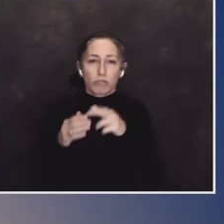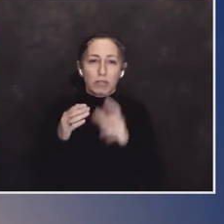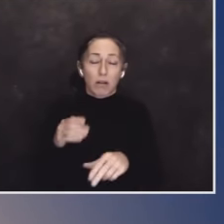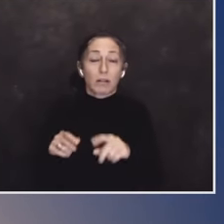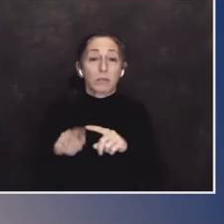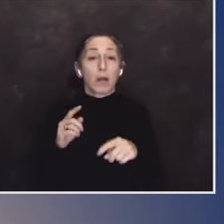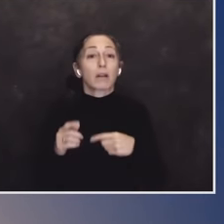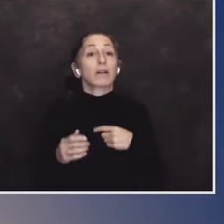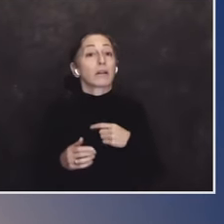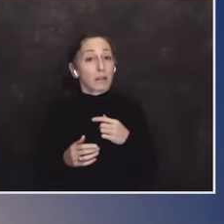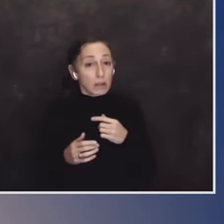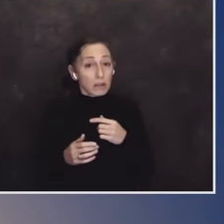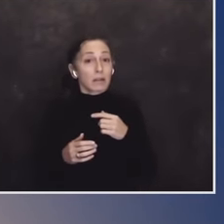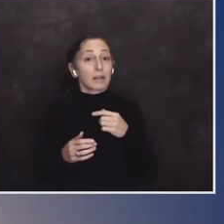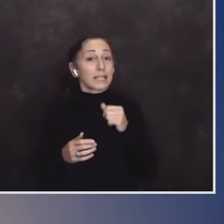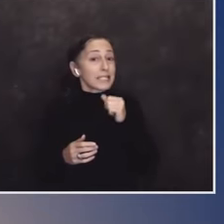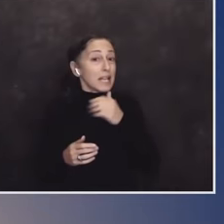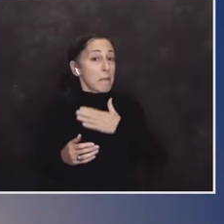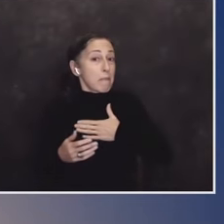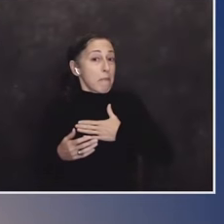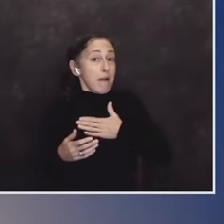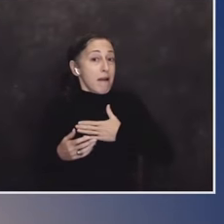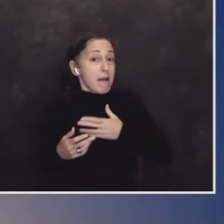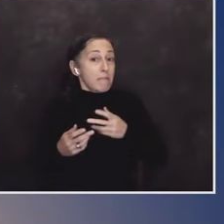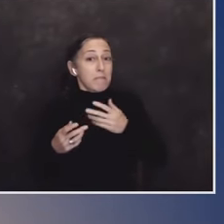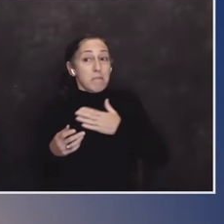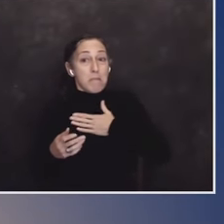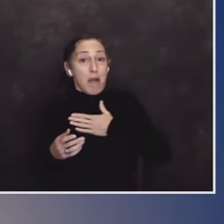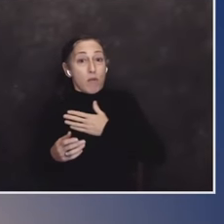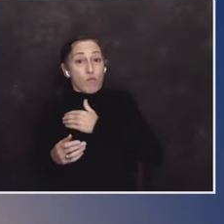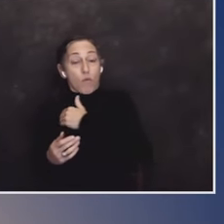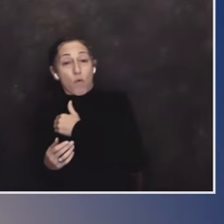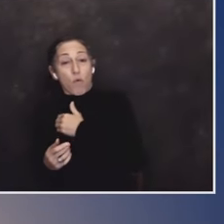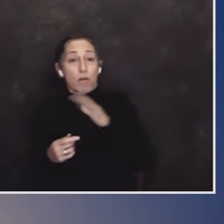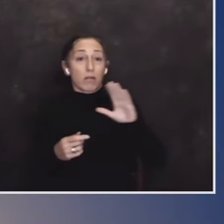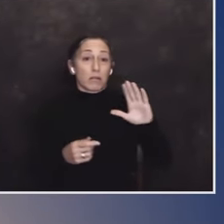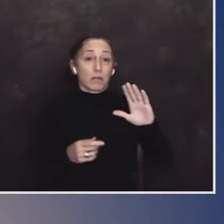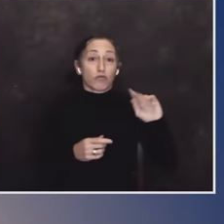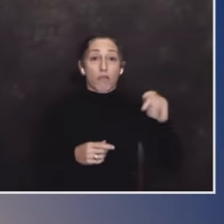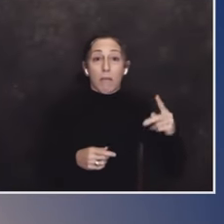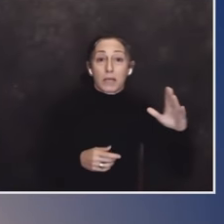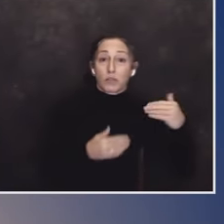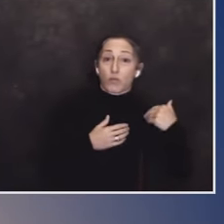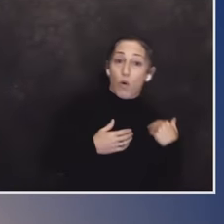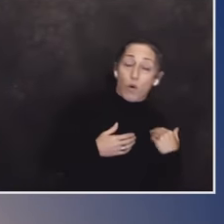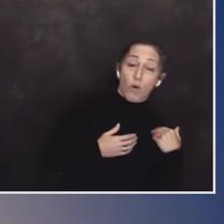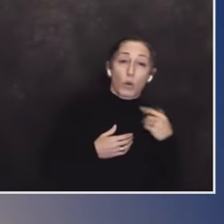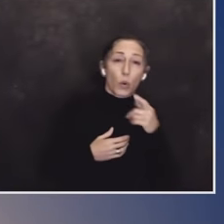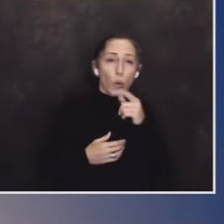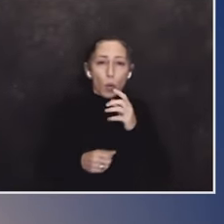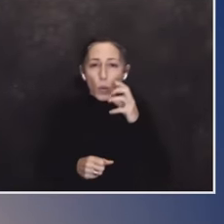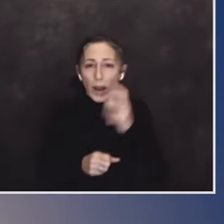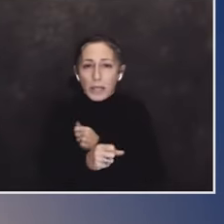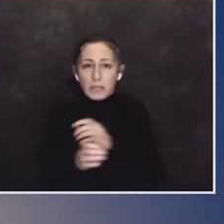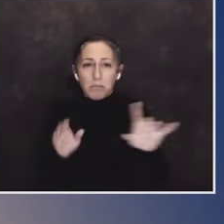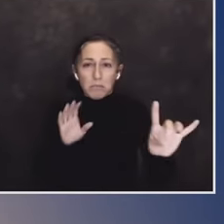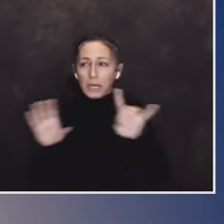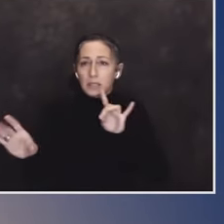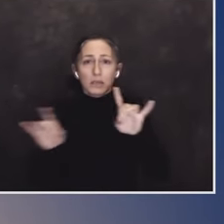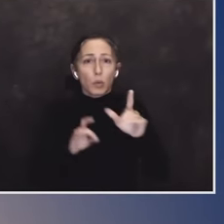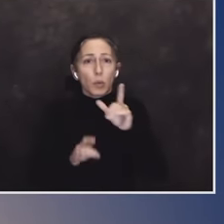it's not my place or Donald Trump's place to declare who's won this election. That's the decision of the American people.